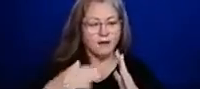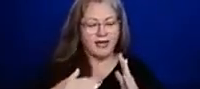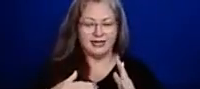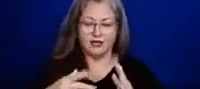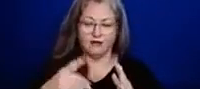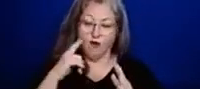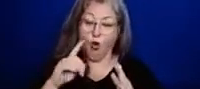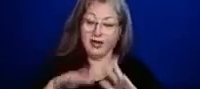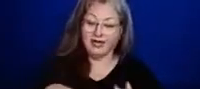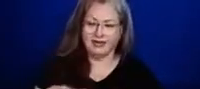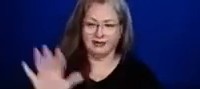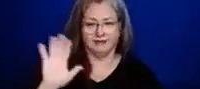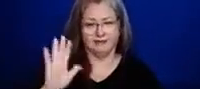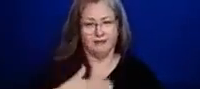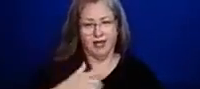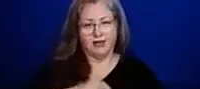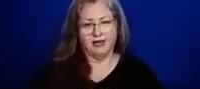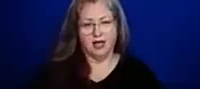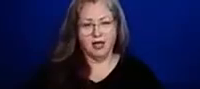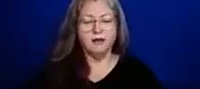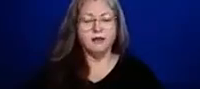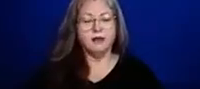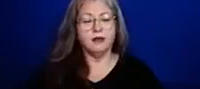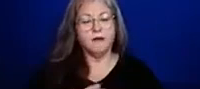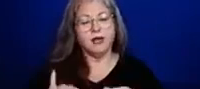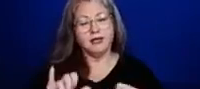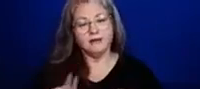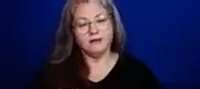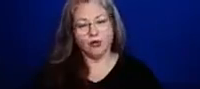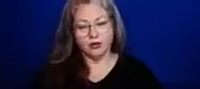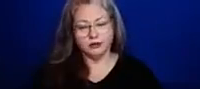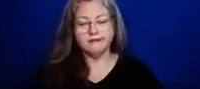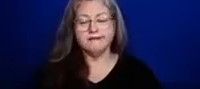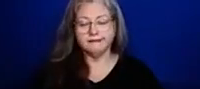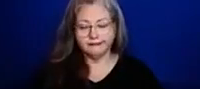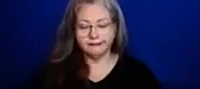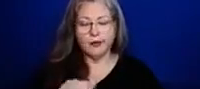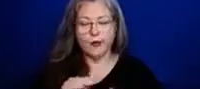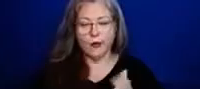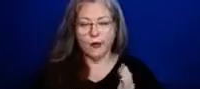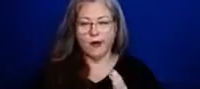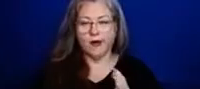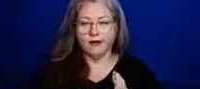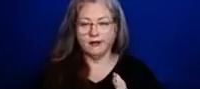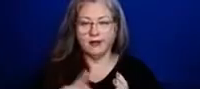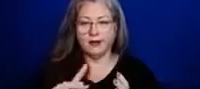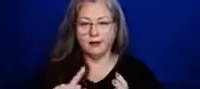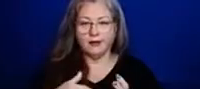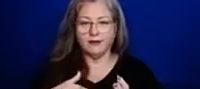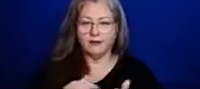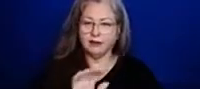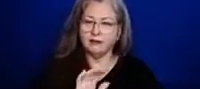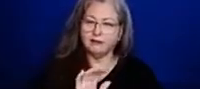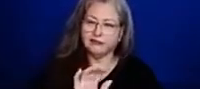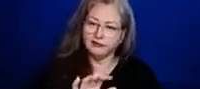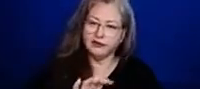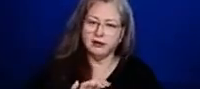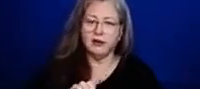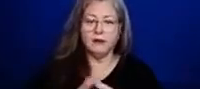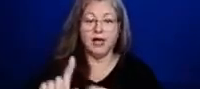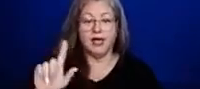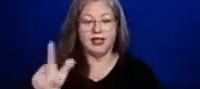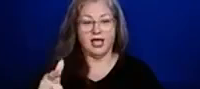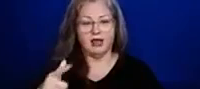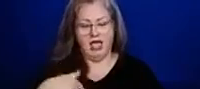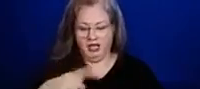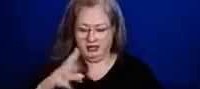for children on my time. Yeah. But of course there was a rejection. But it was later when I decided I